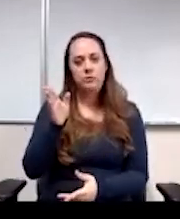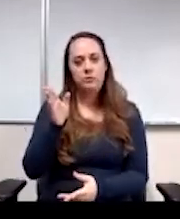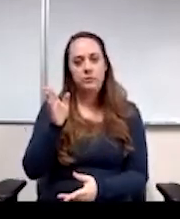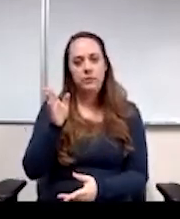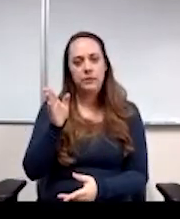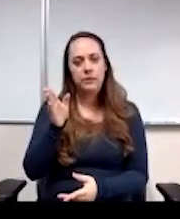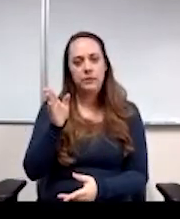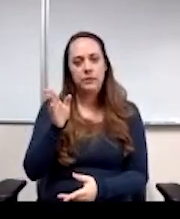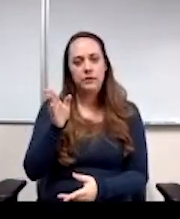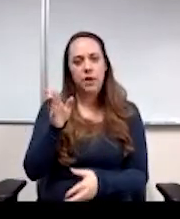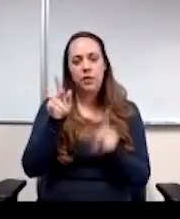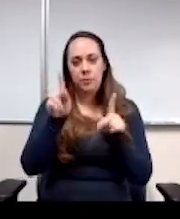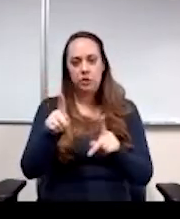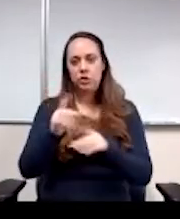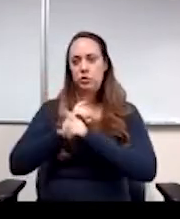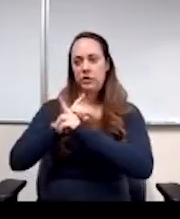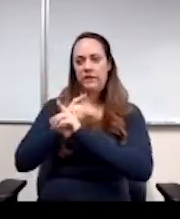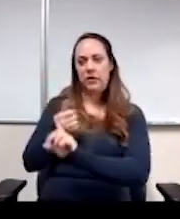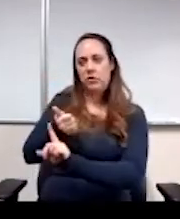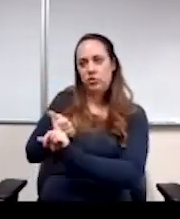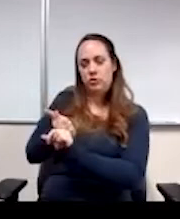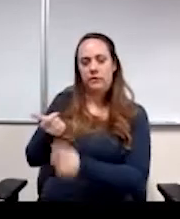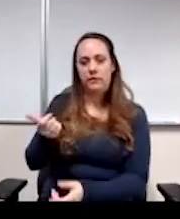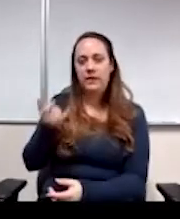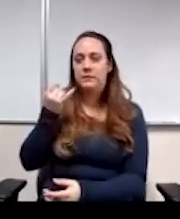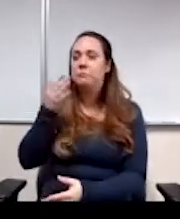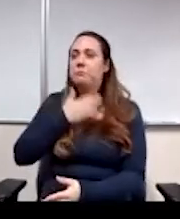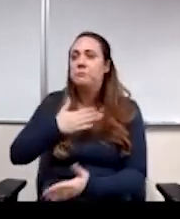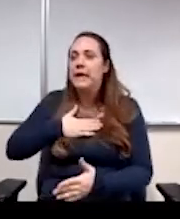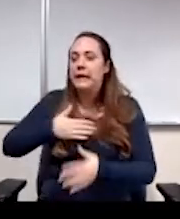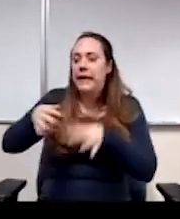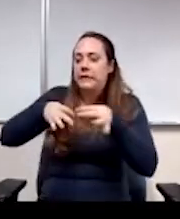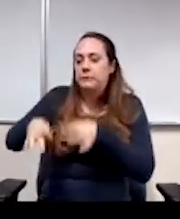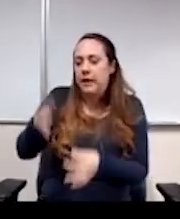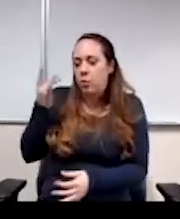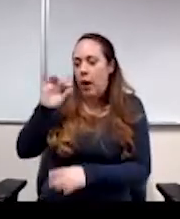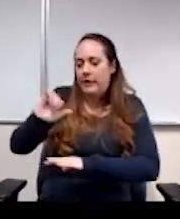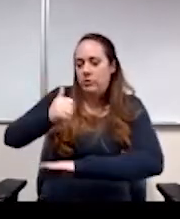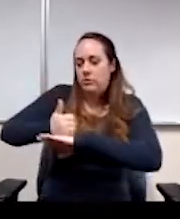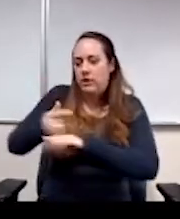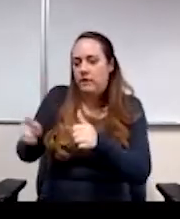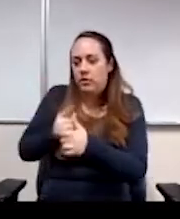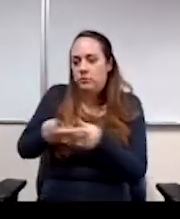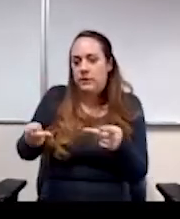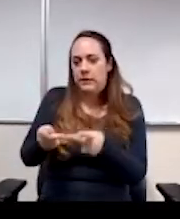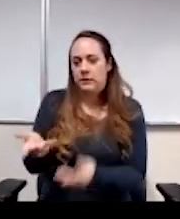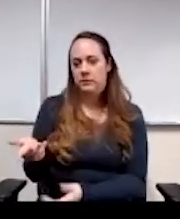be, the one defending you, if you can explain like why it has to be put in place in the first place.